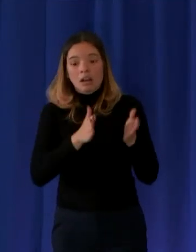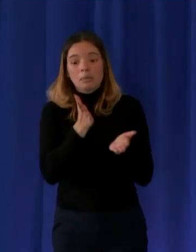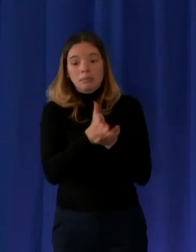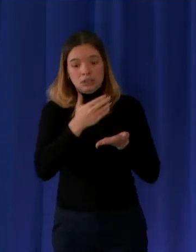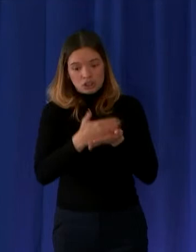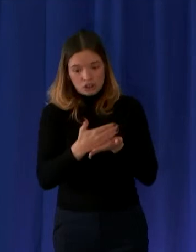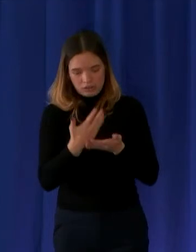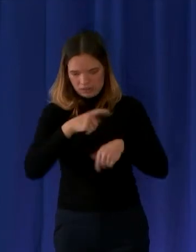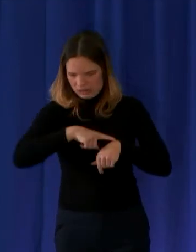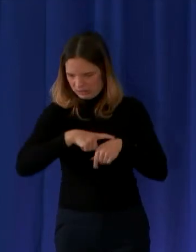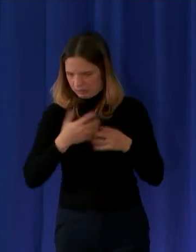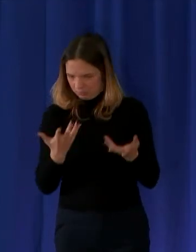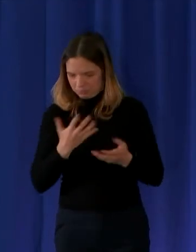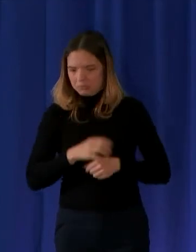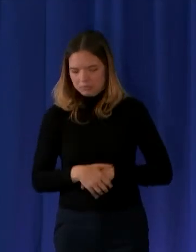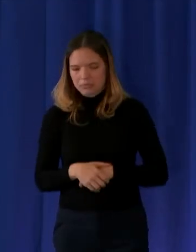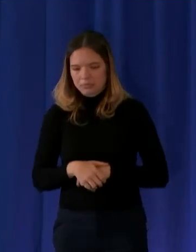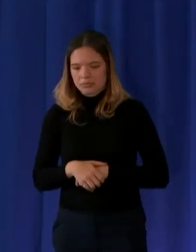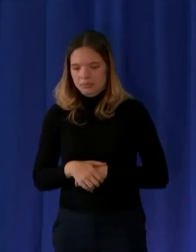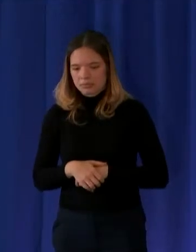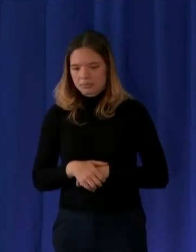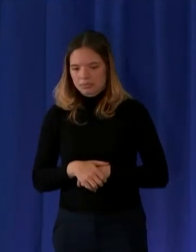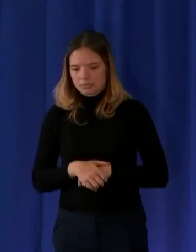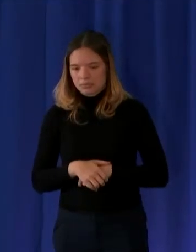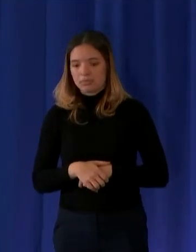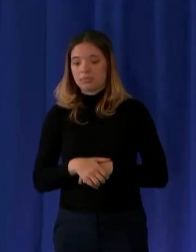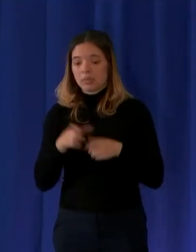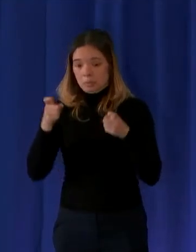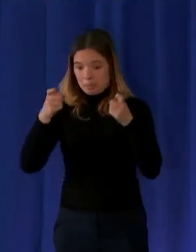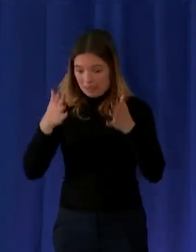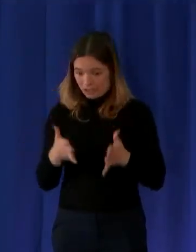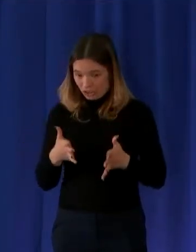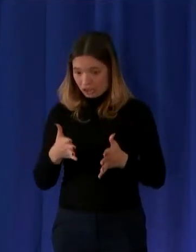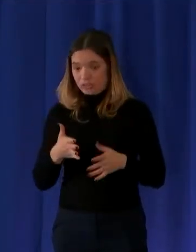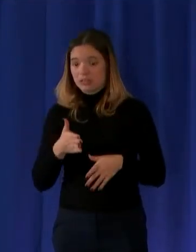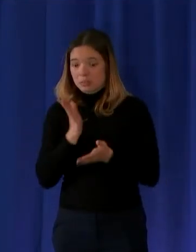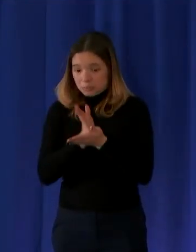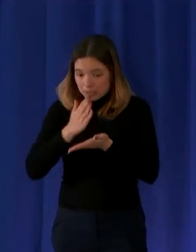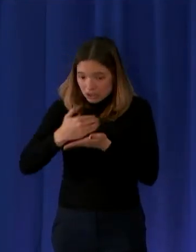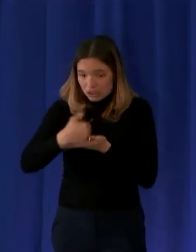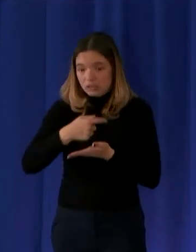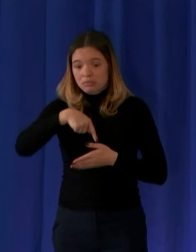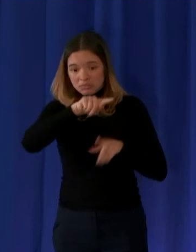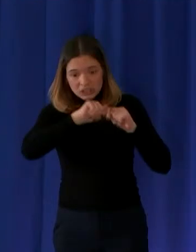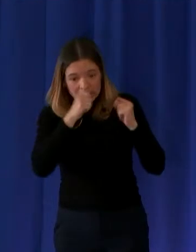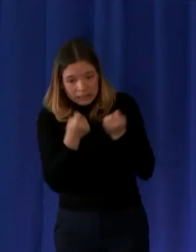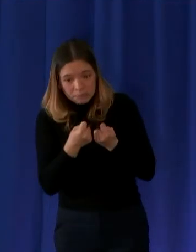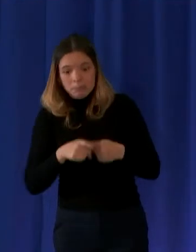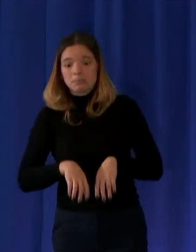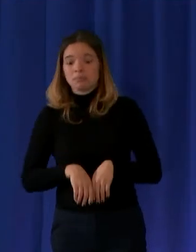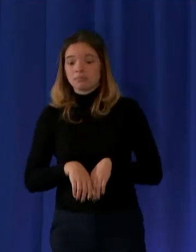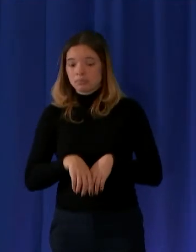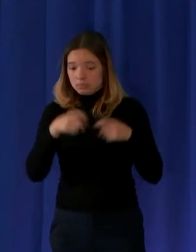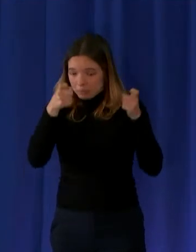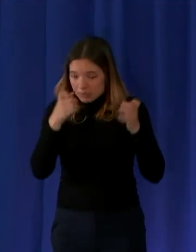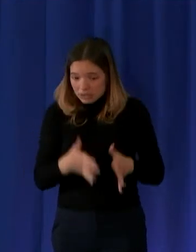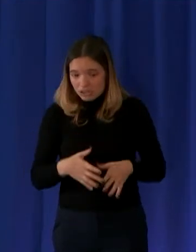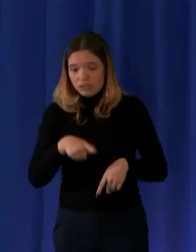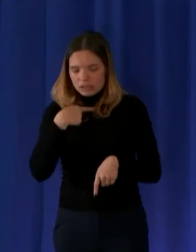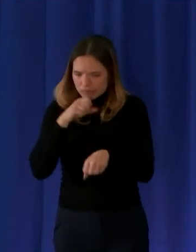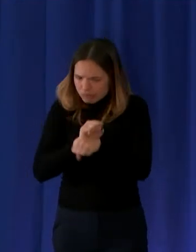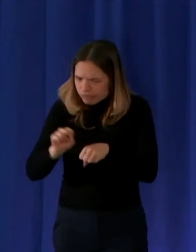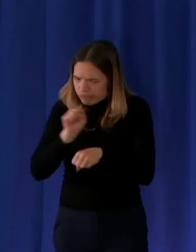budget season. The city administrator and our budget team and cabinet members have been